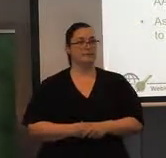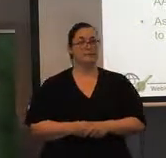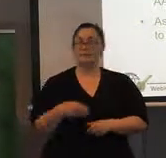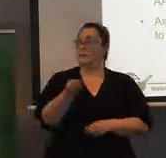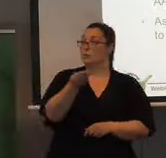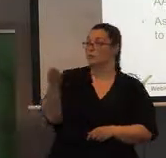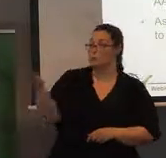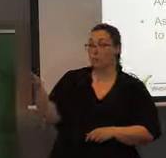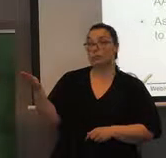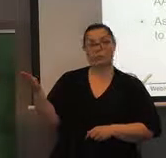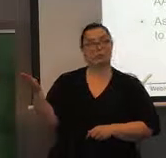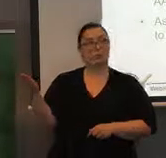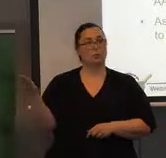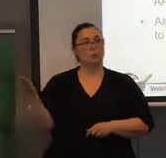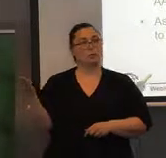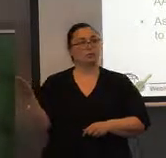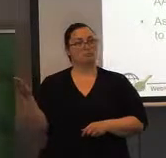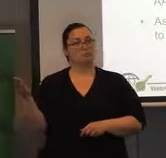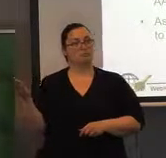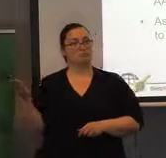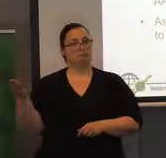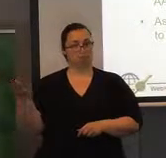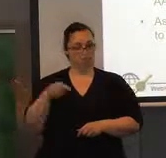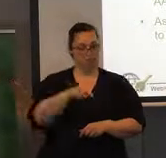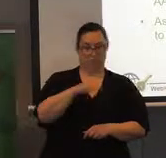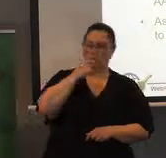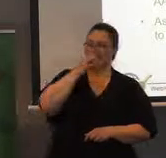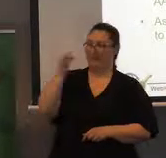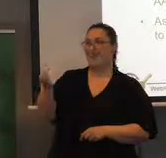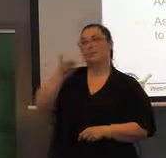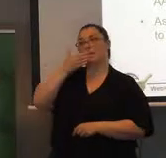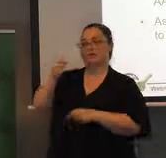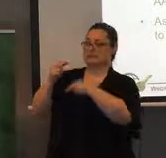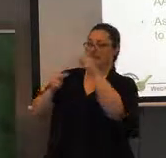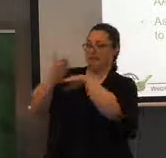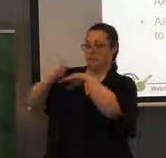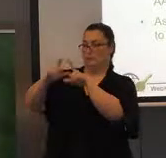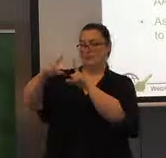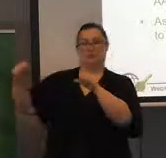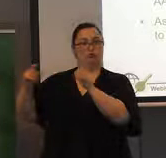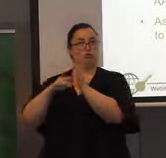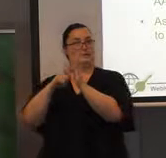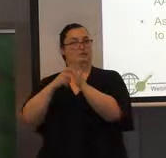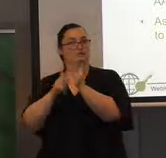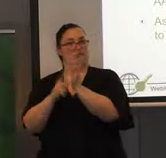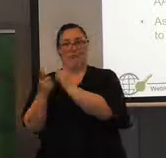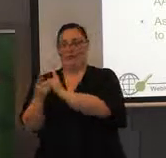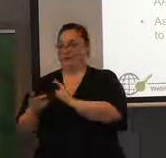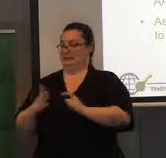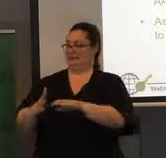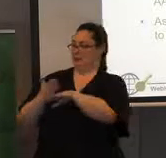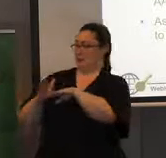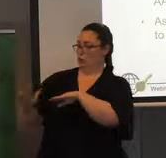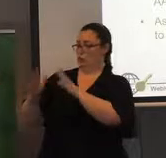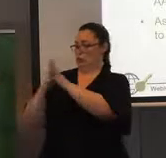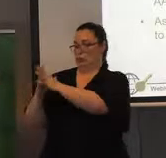as developers enter the arena. You're going to be asked to develop new digital materials to meet these accessibility